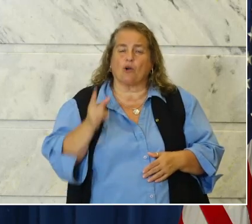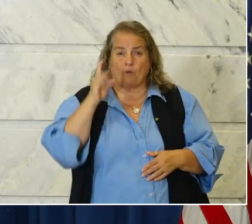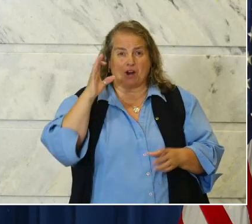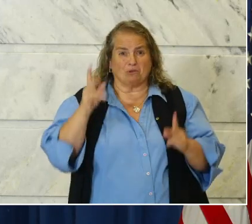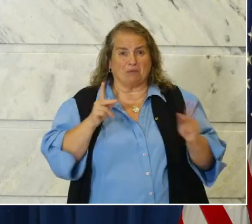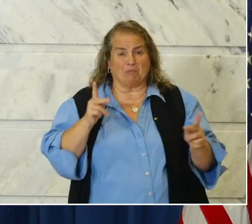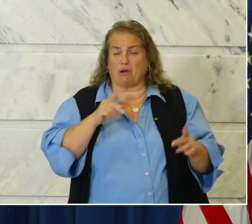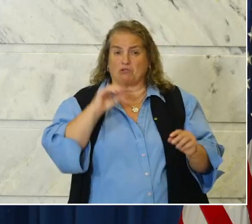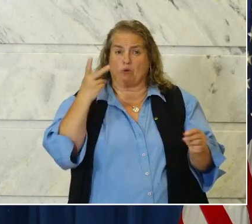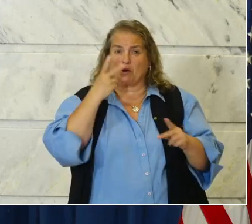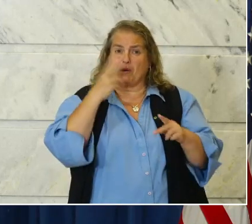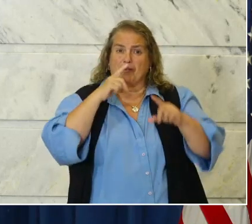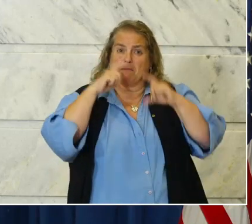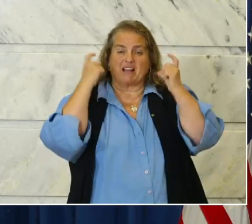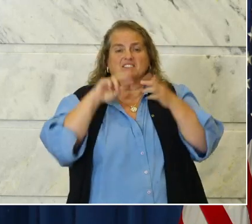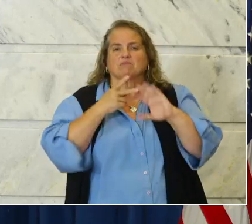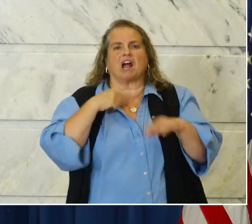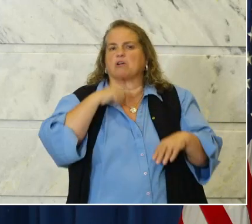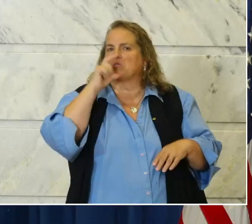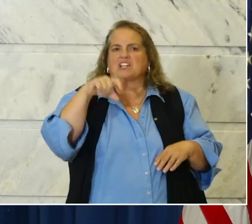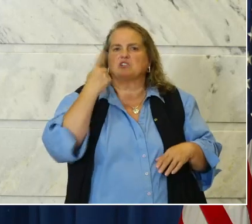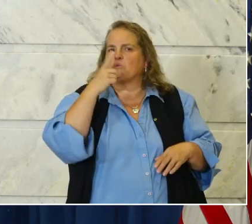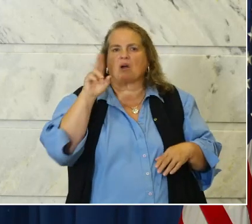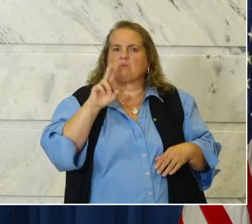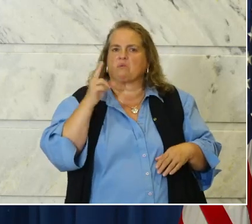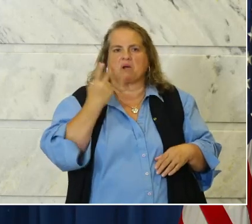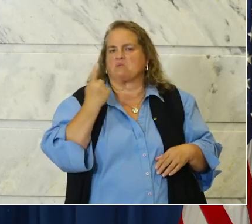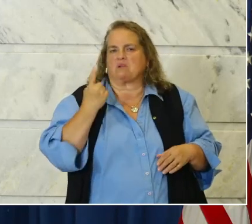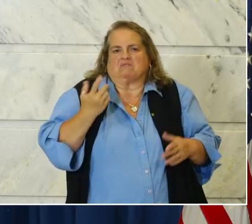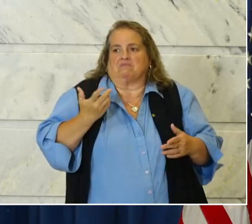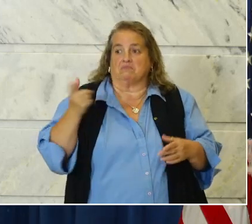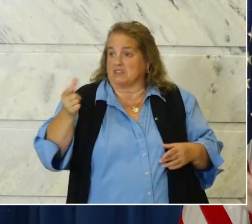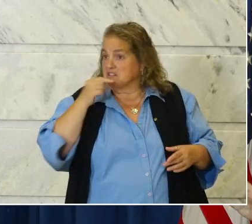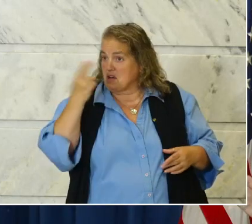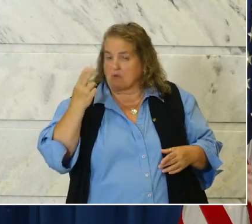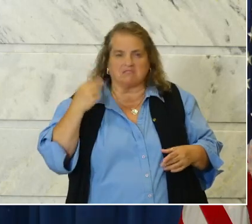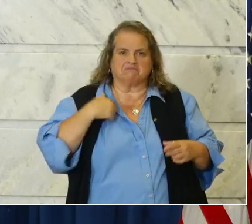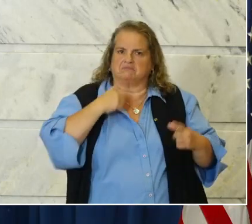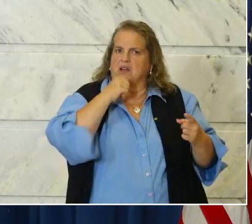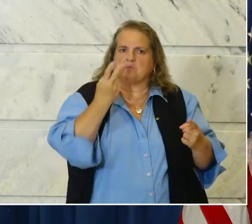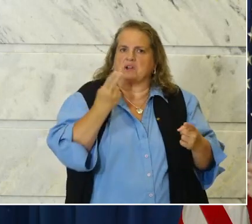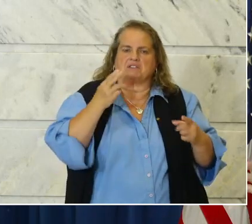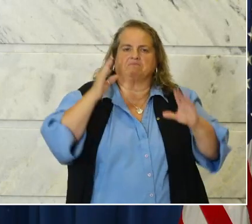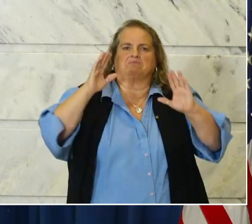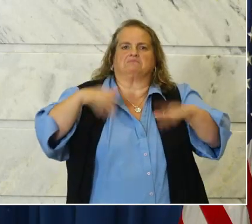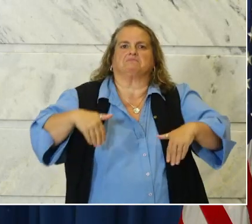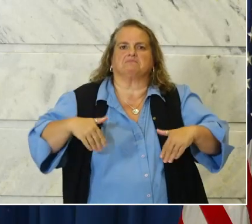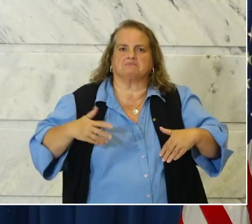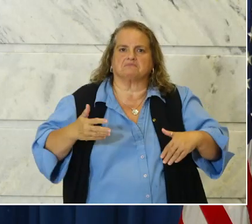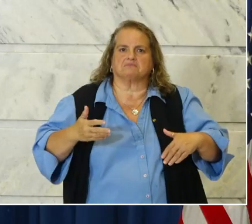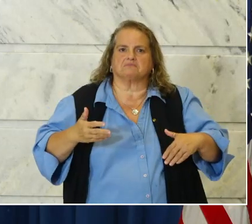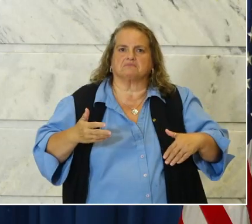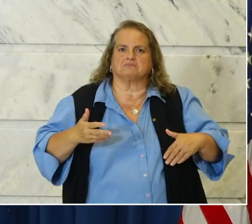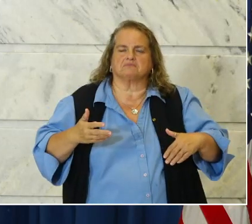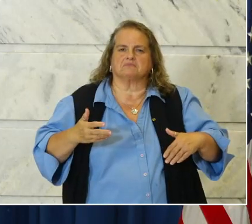wearing masks, that you don't need to wear one either. And so, listen, the